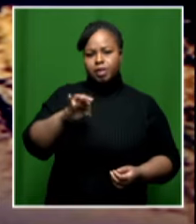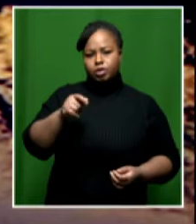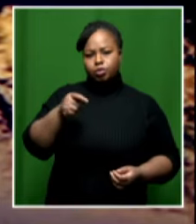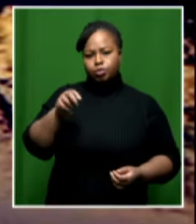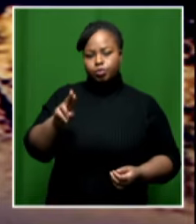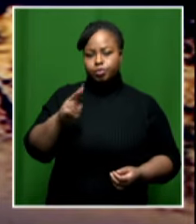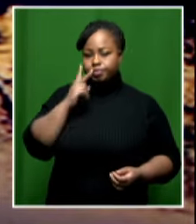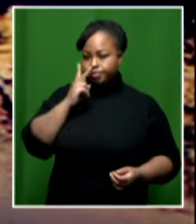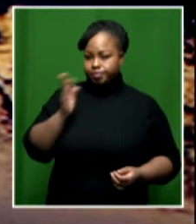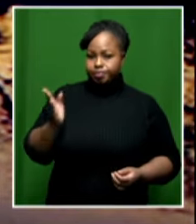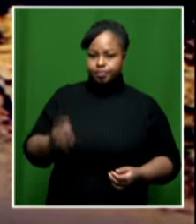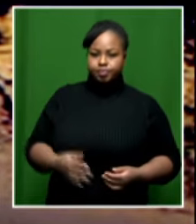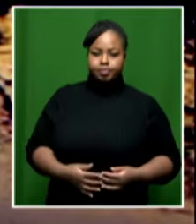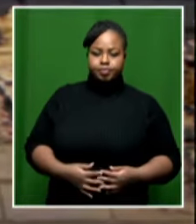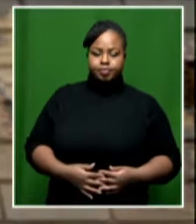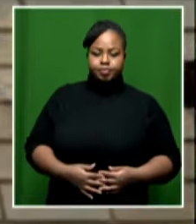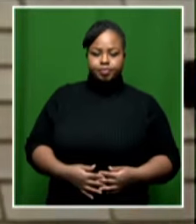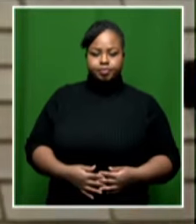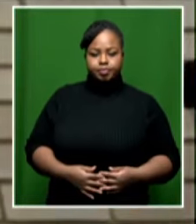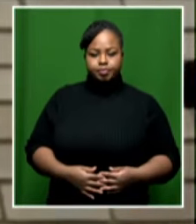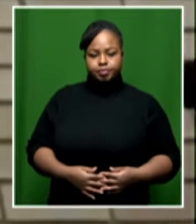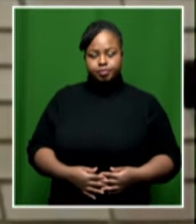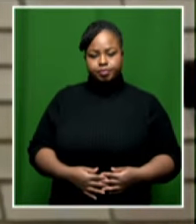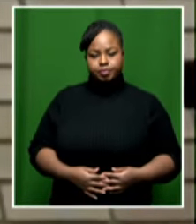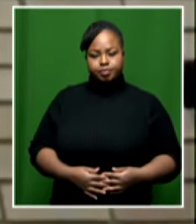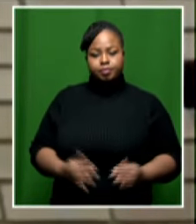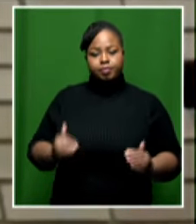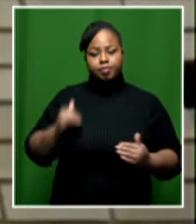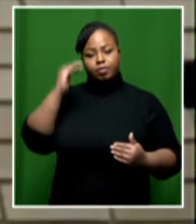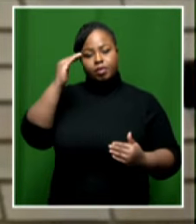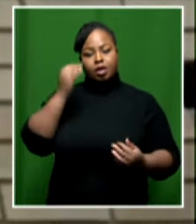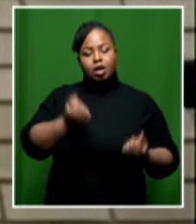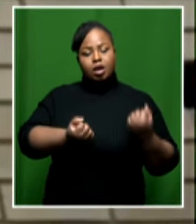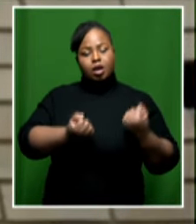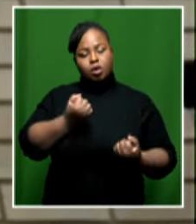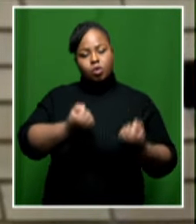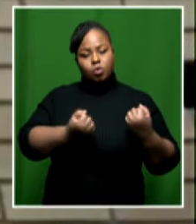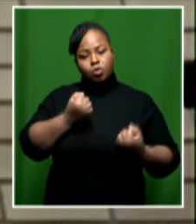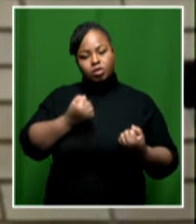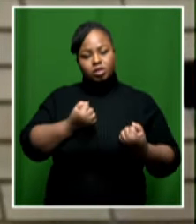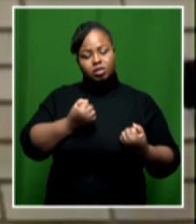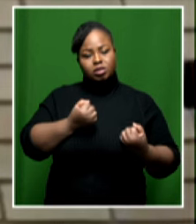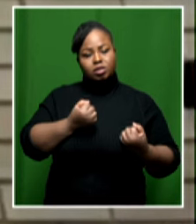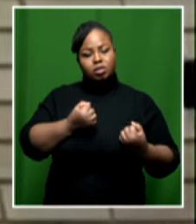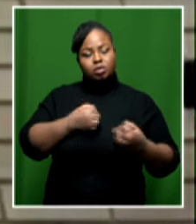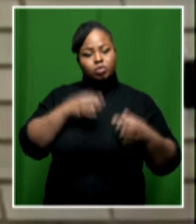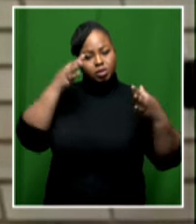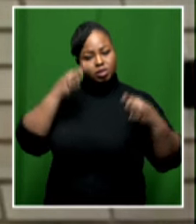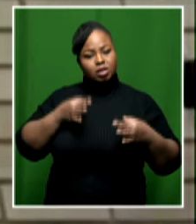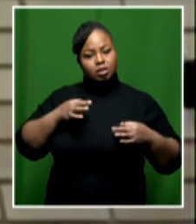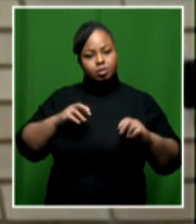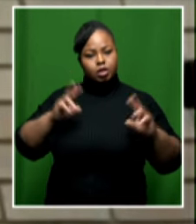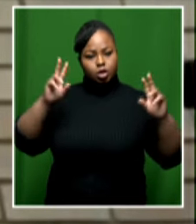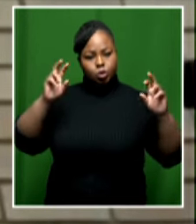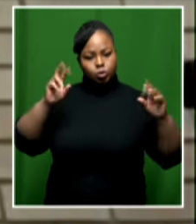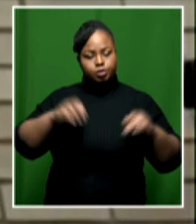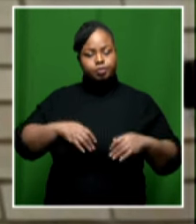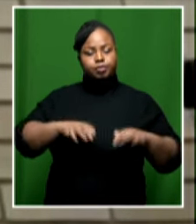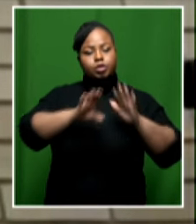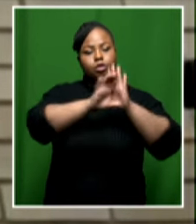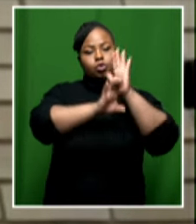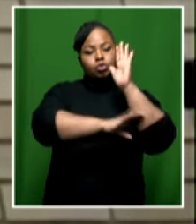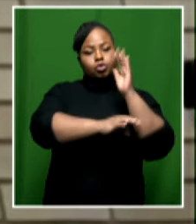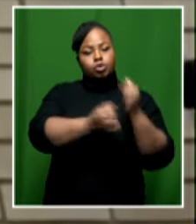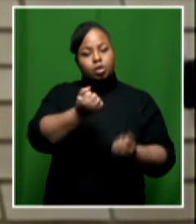take that live now. The Apex Court ruled in the following terms, I quote, "The Constitutional Court